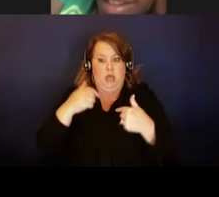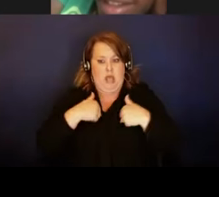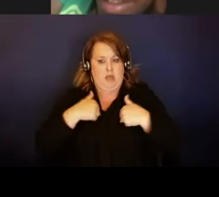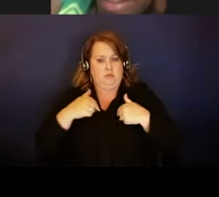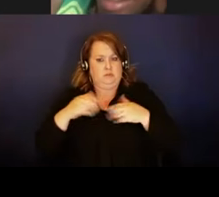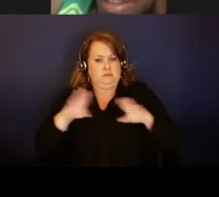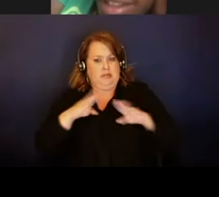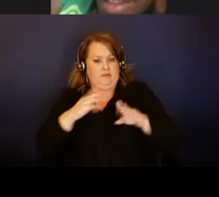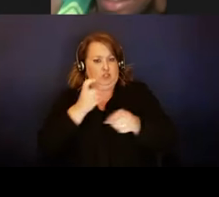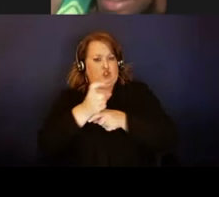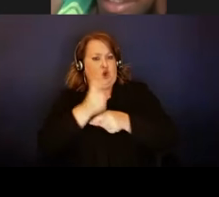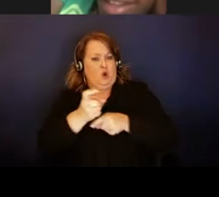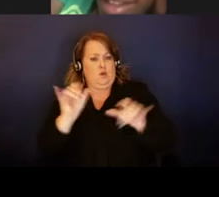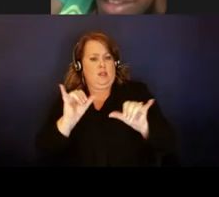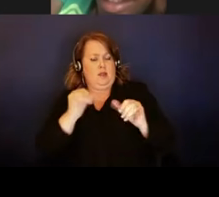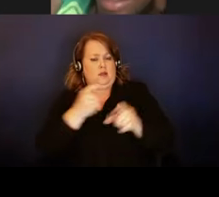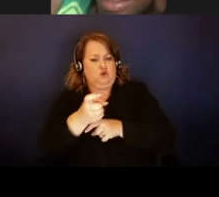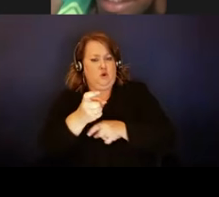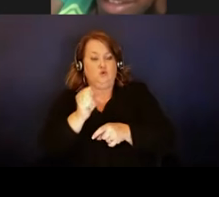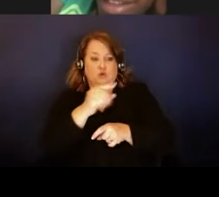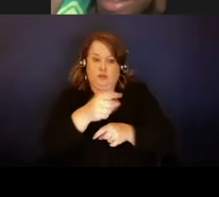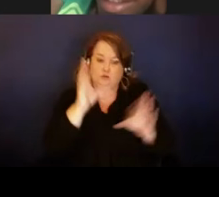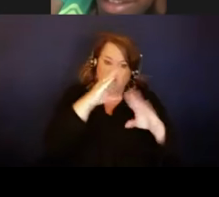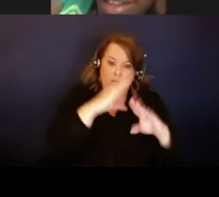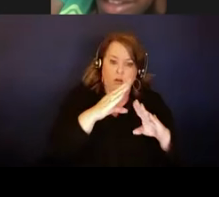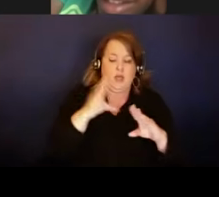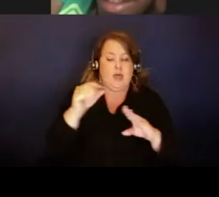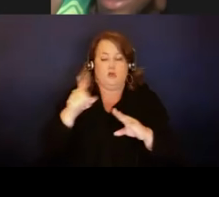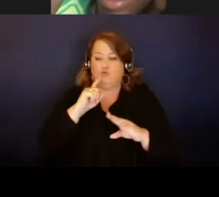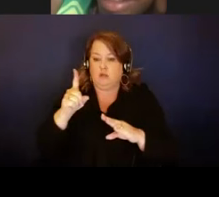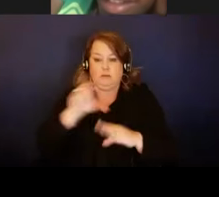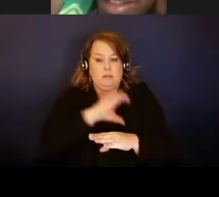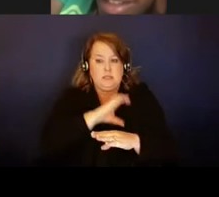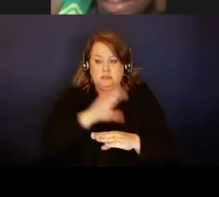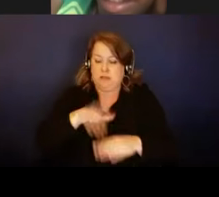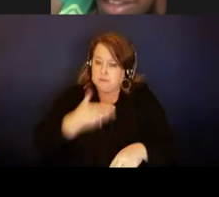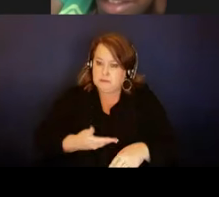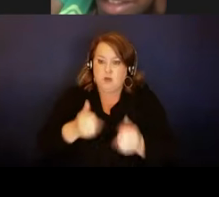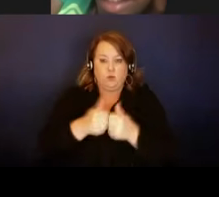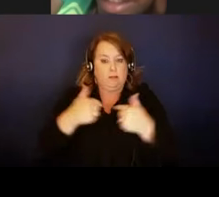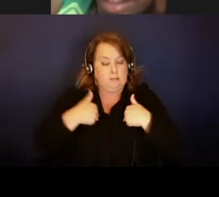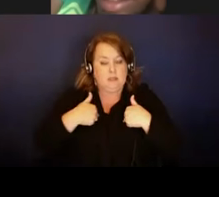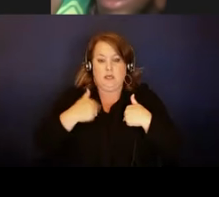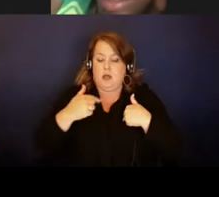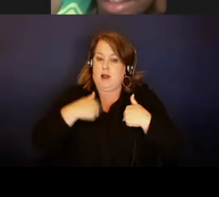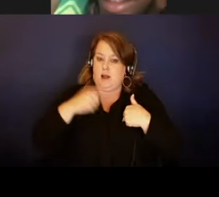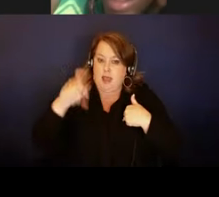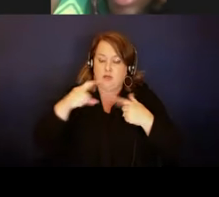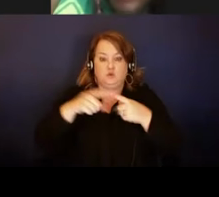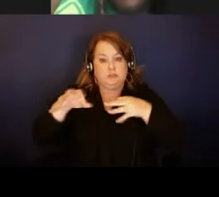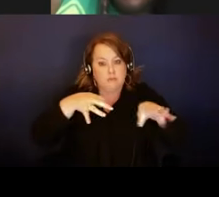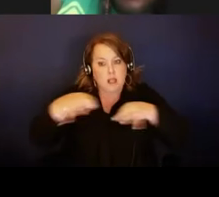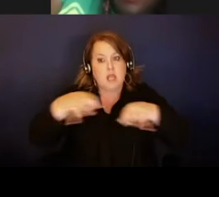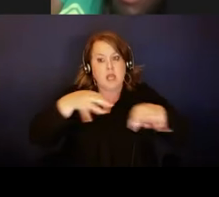trouble. And so they were very upset with me. And I had to try to explain